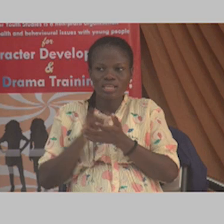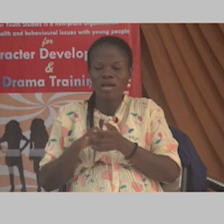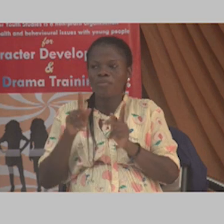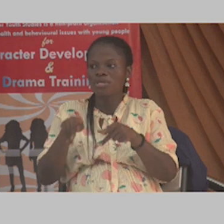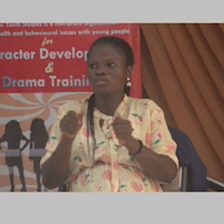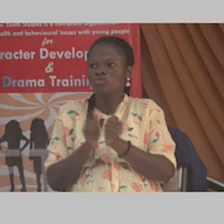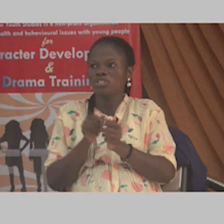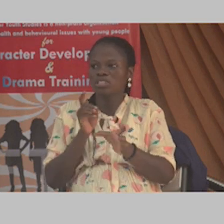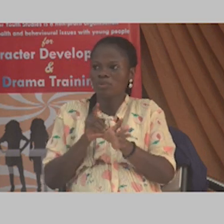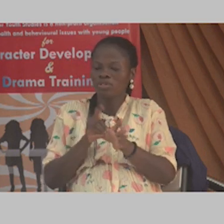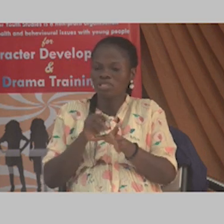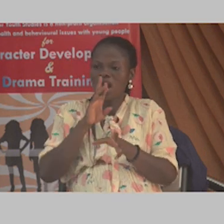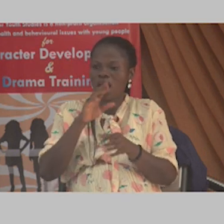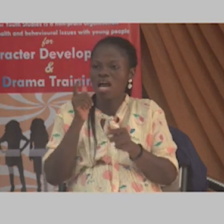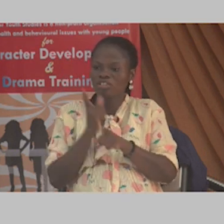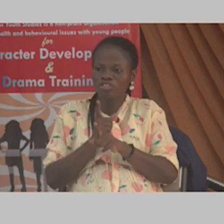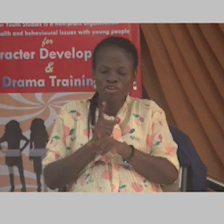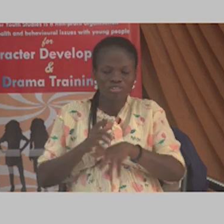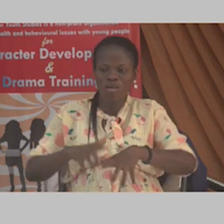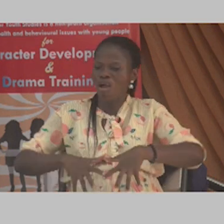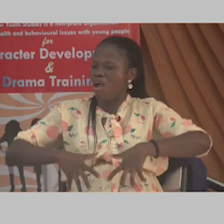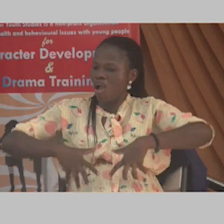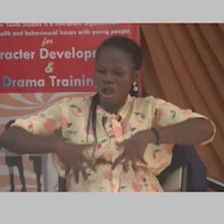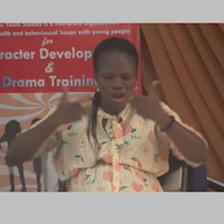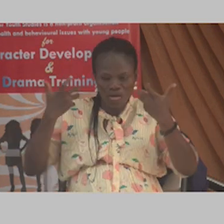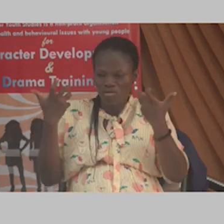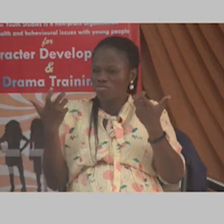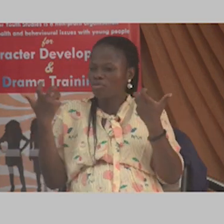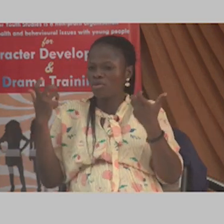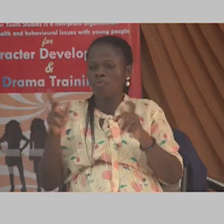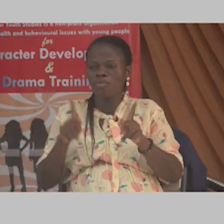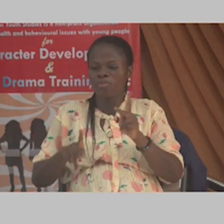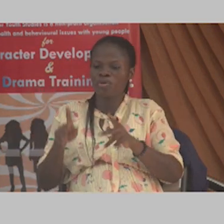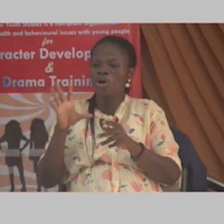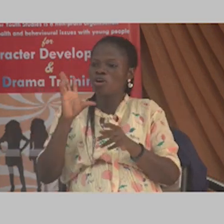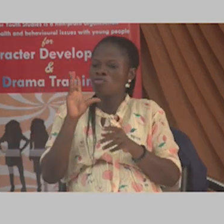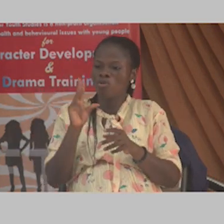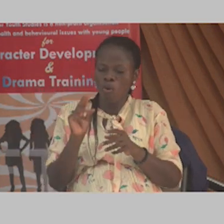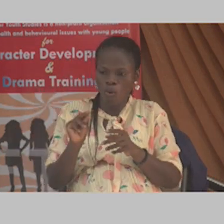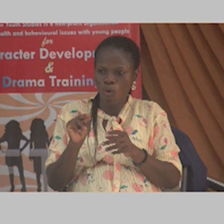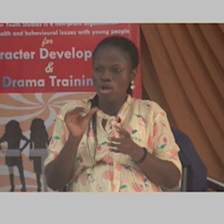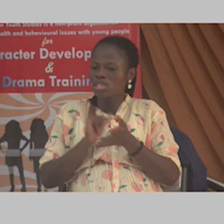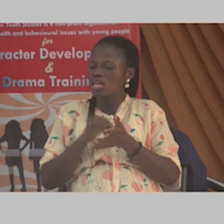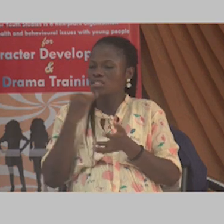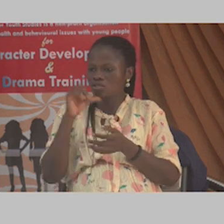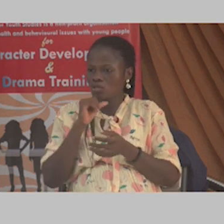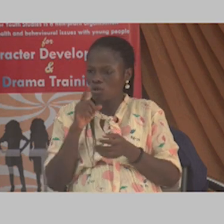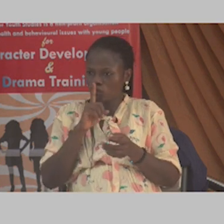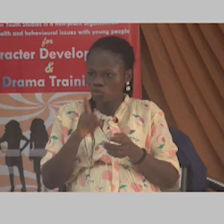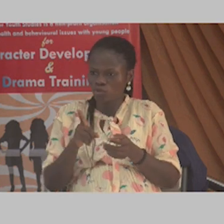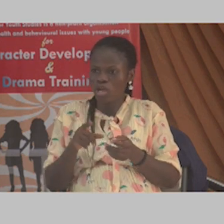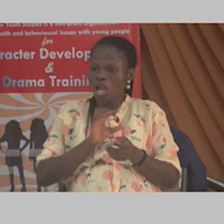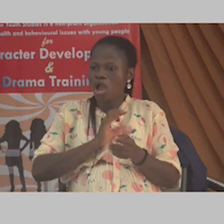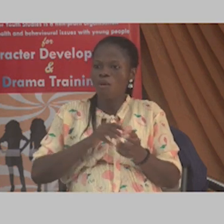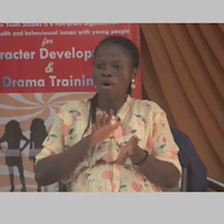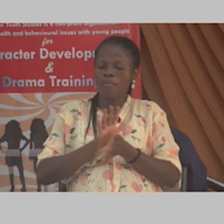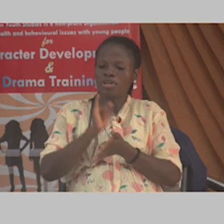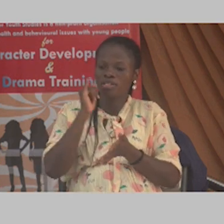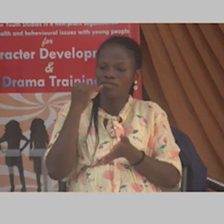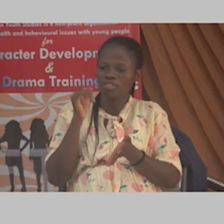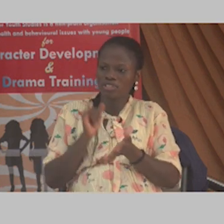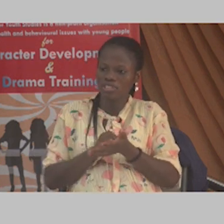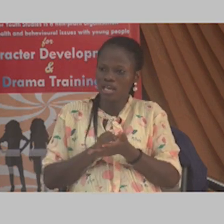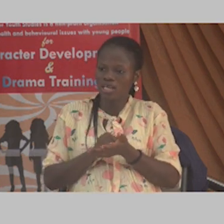are just aggressive. You cannot please them, because that is not true. Our personal belief also is